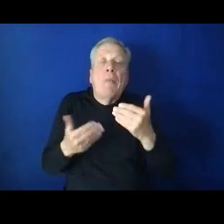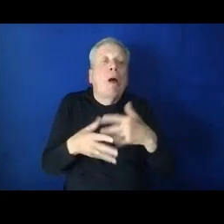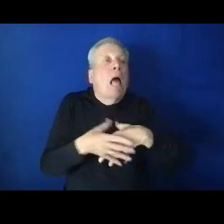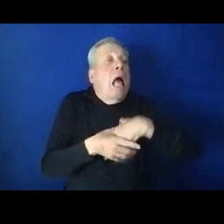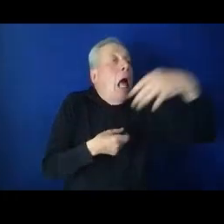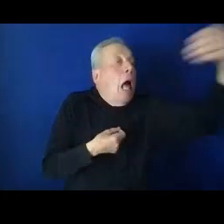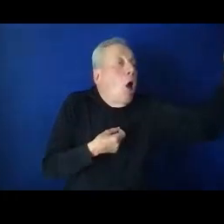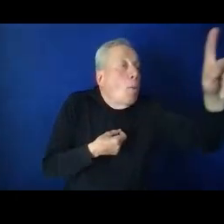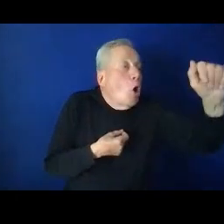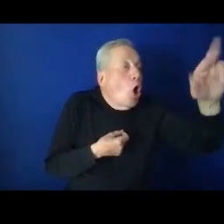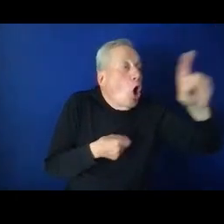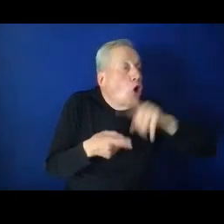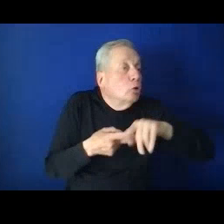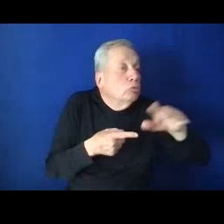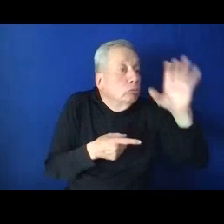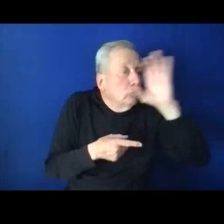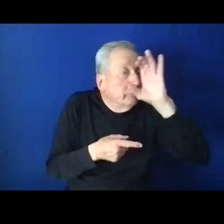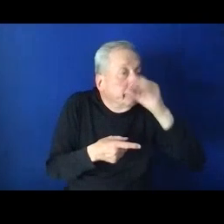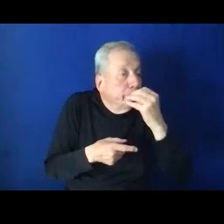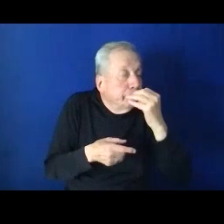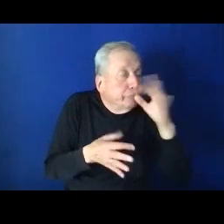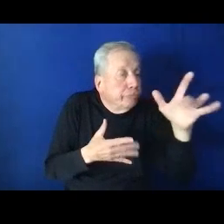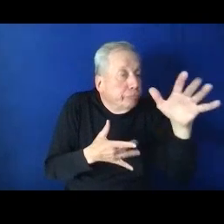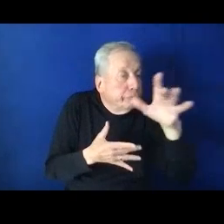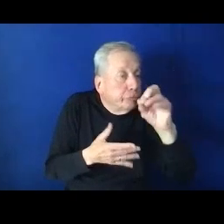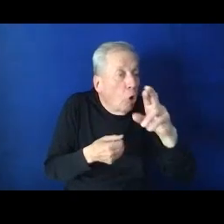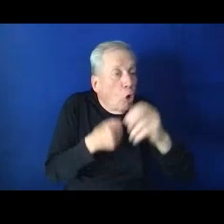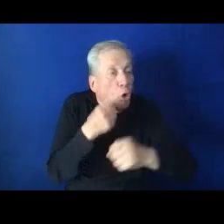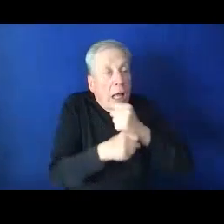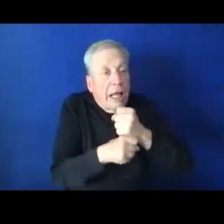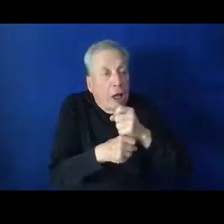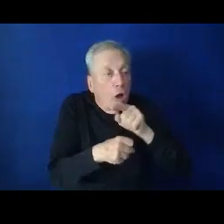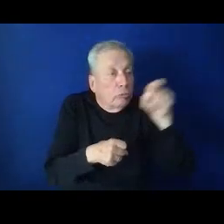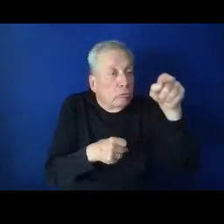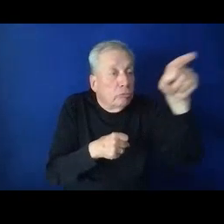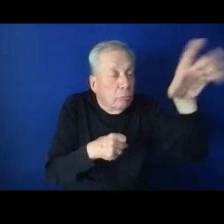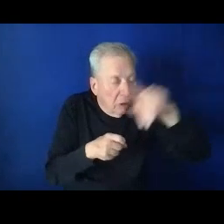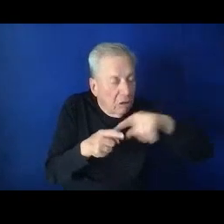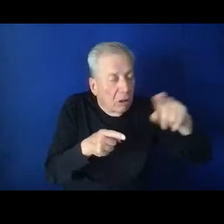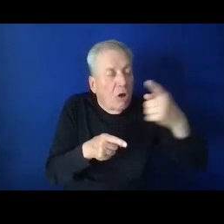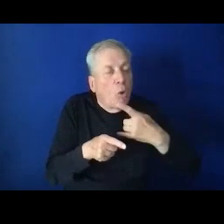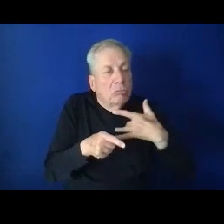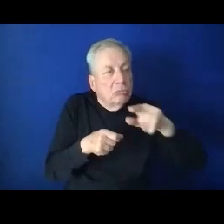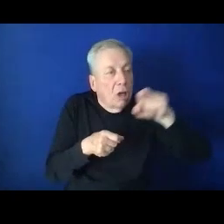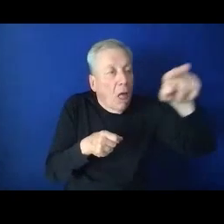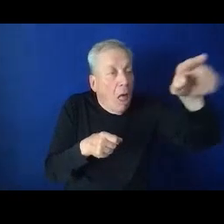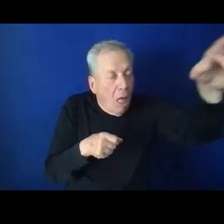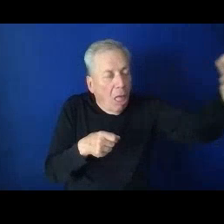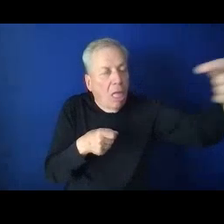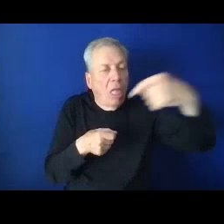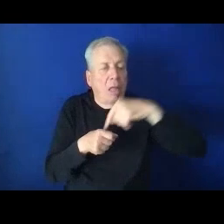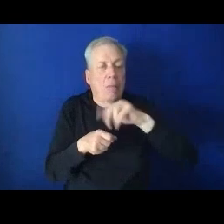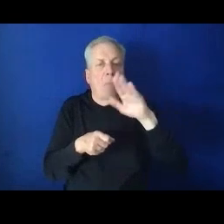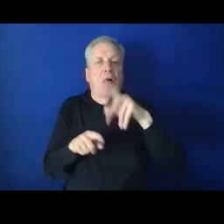to hunt or at certain times of year, but normally they return to the park